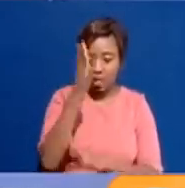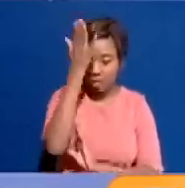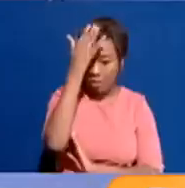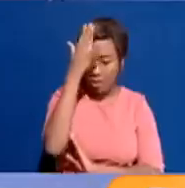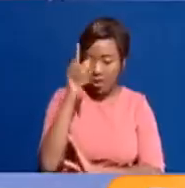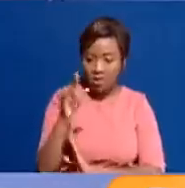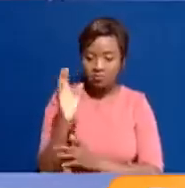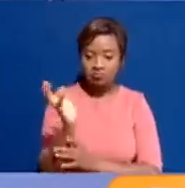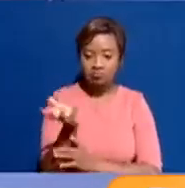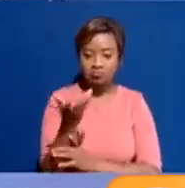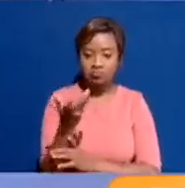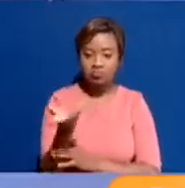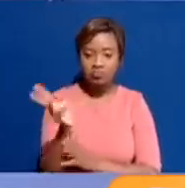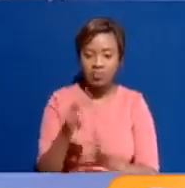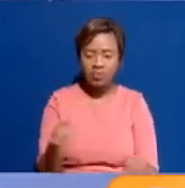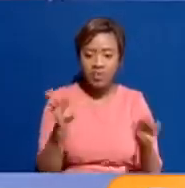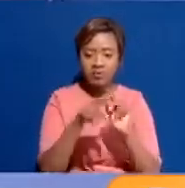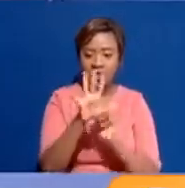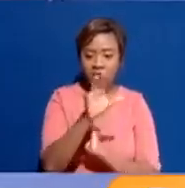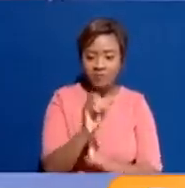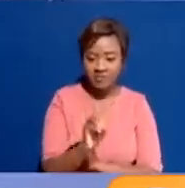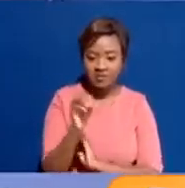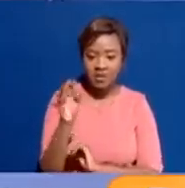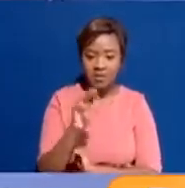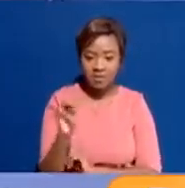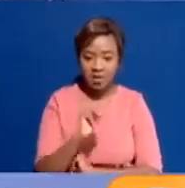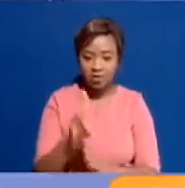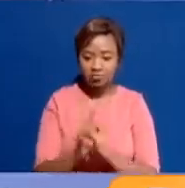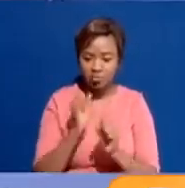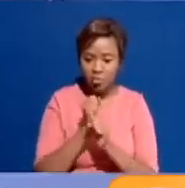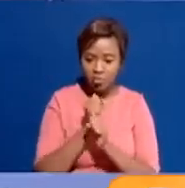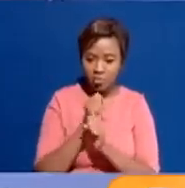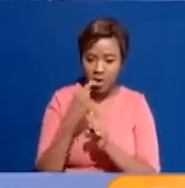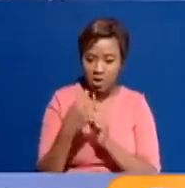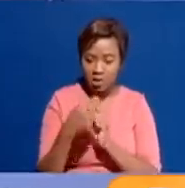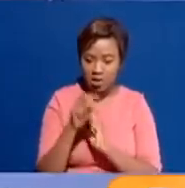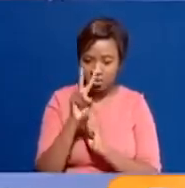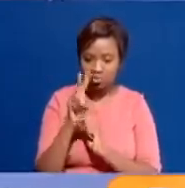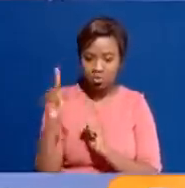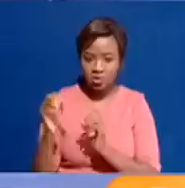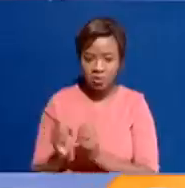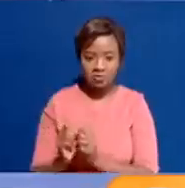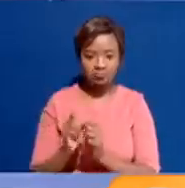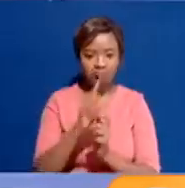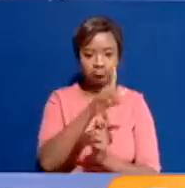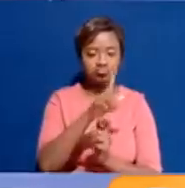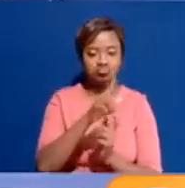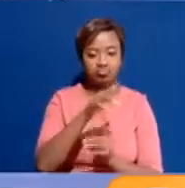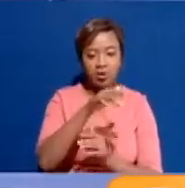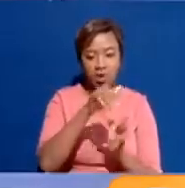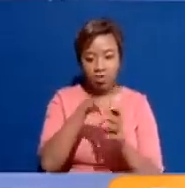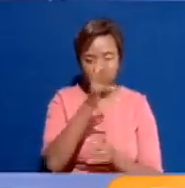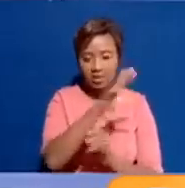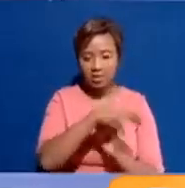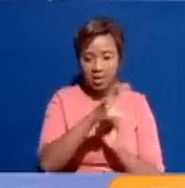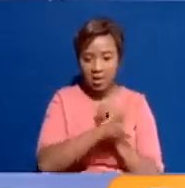whose cost was 50 million shillings, was developed in 2 years and will join 50 satellites so far launched by African